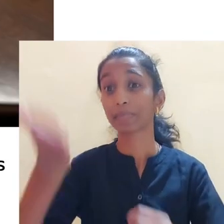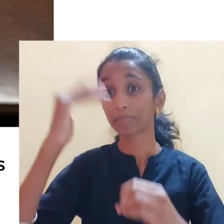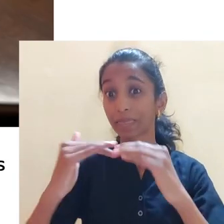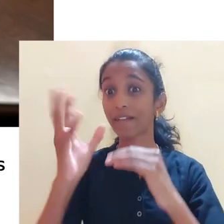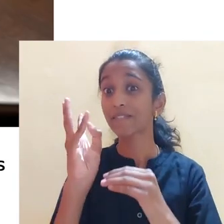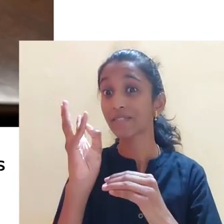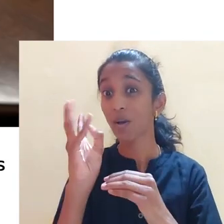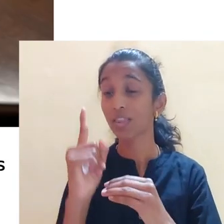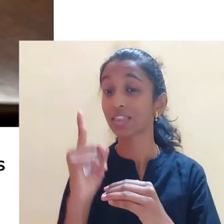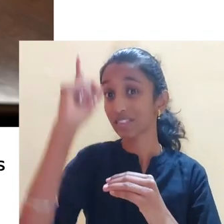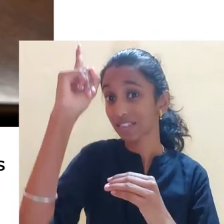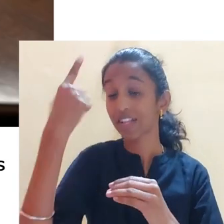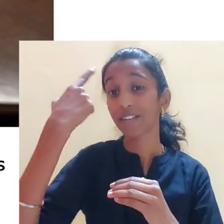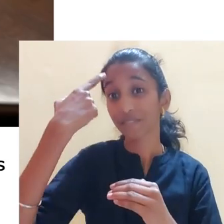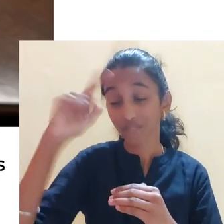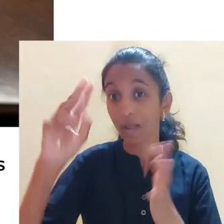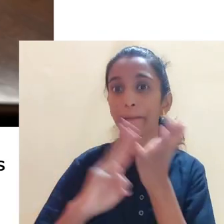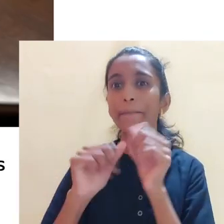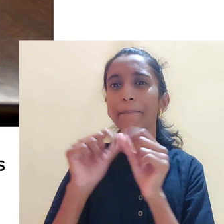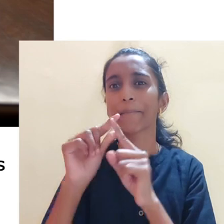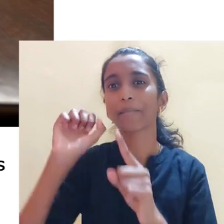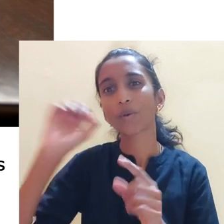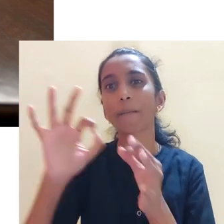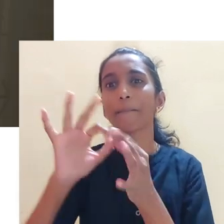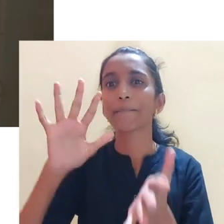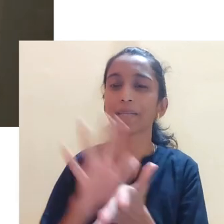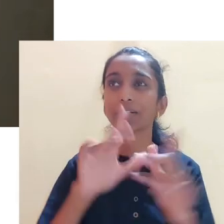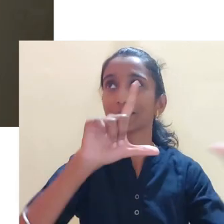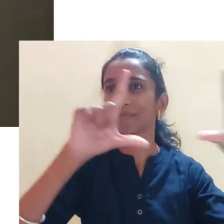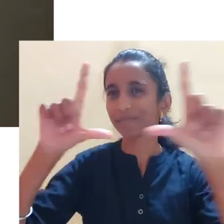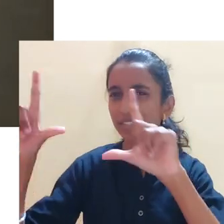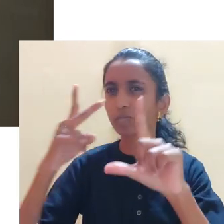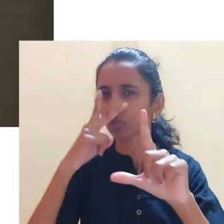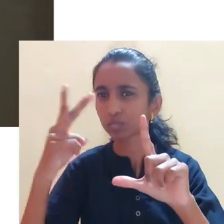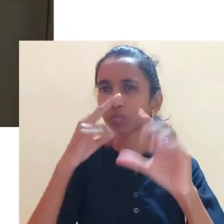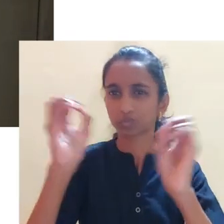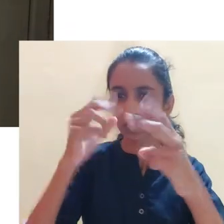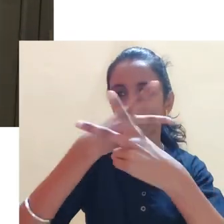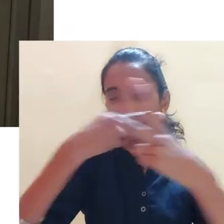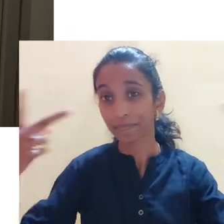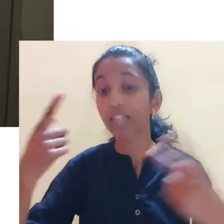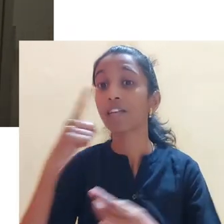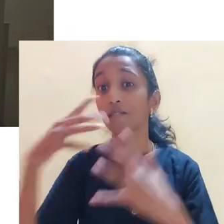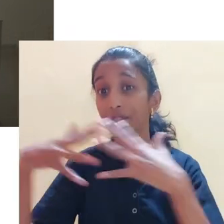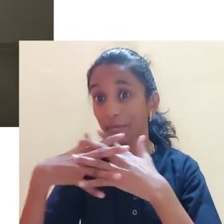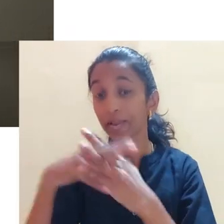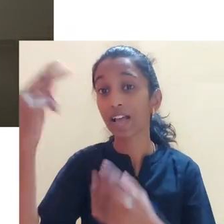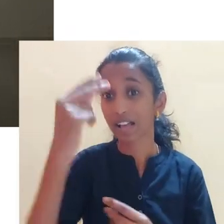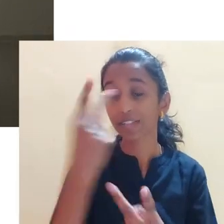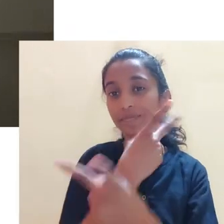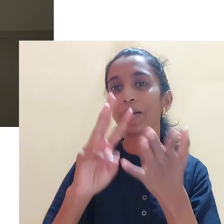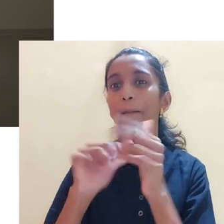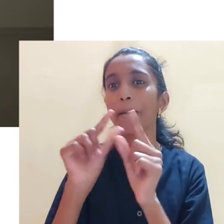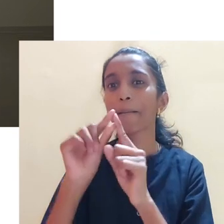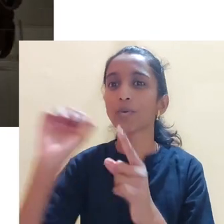The galleries on the fourth floor are dedicated to MAP's permanent show, Visible, Invisible, Representations of Women in Art through the